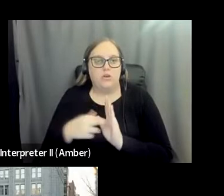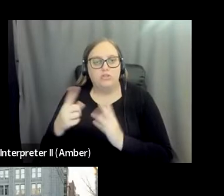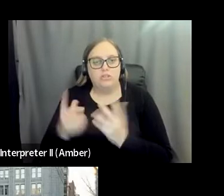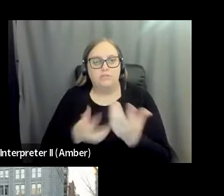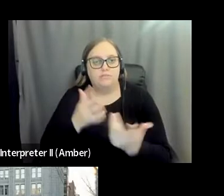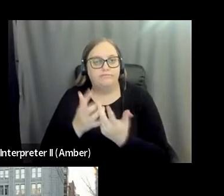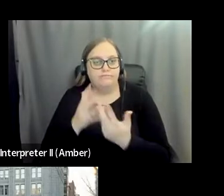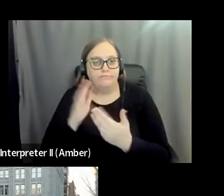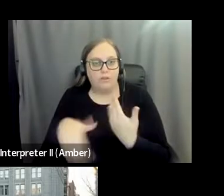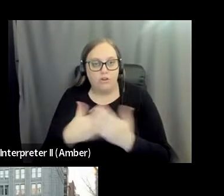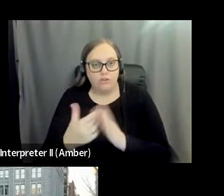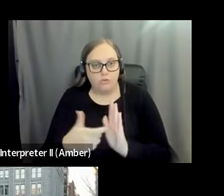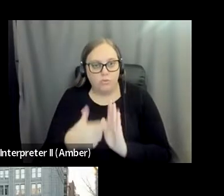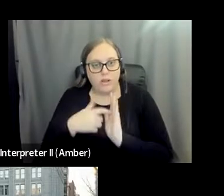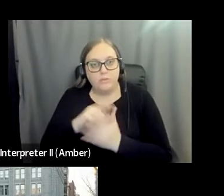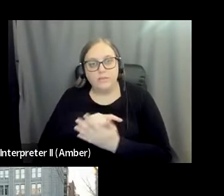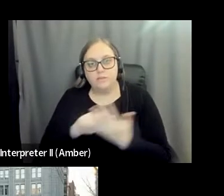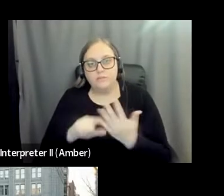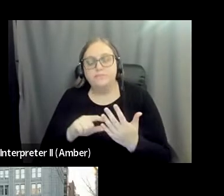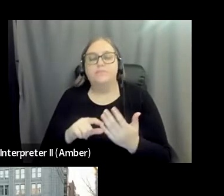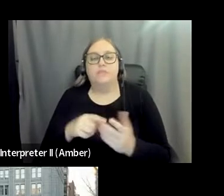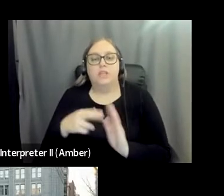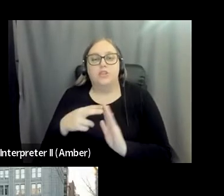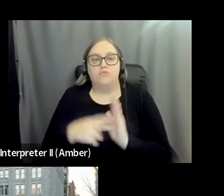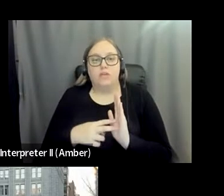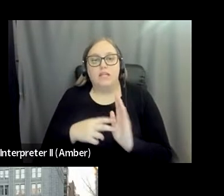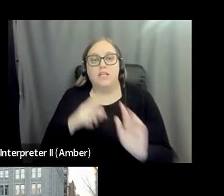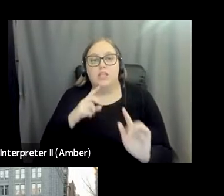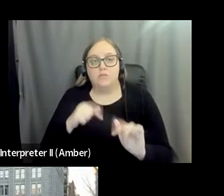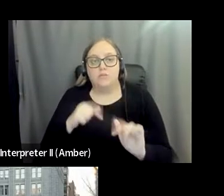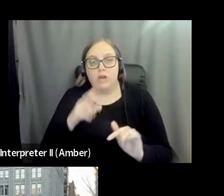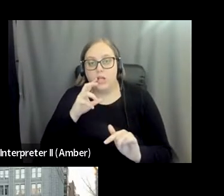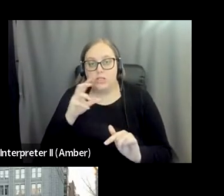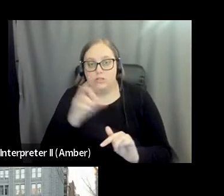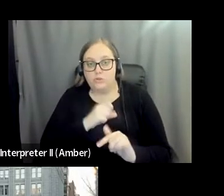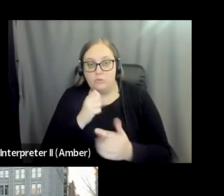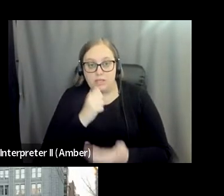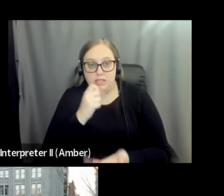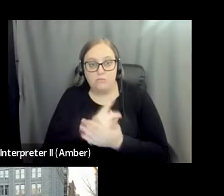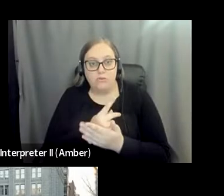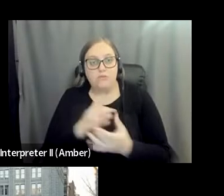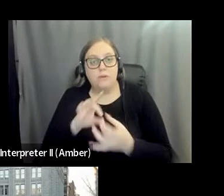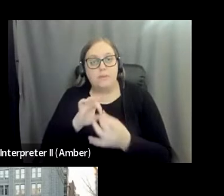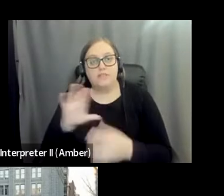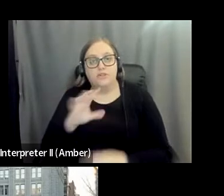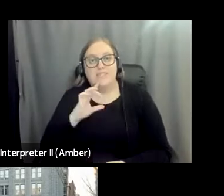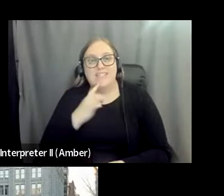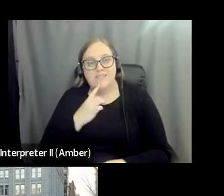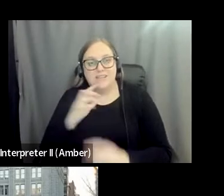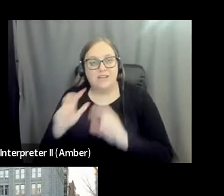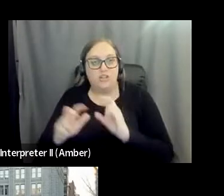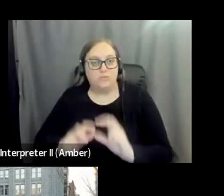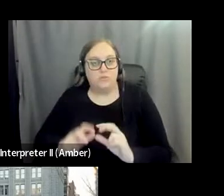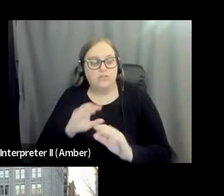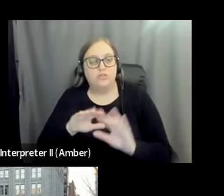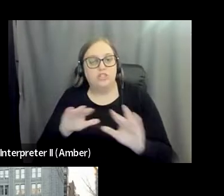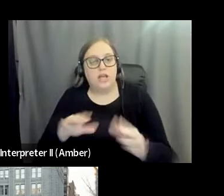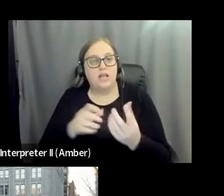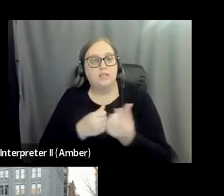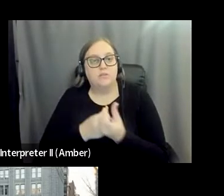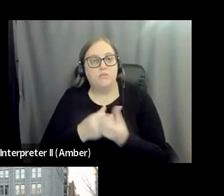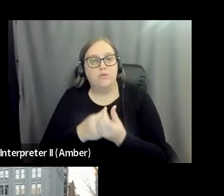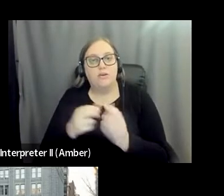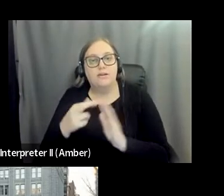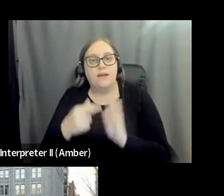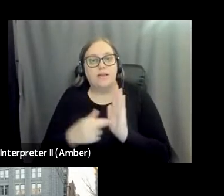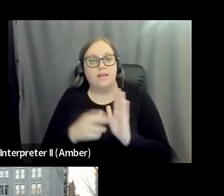requirements. And reading from the report, assuming this is approved, based on her significant contributions to the Child Support Guideline